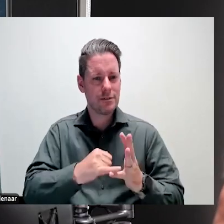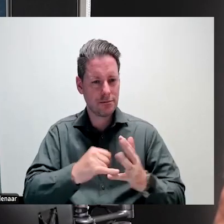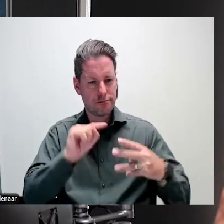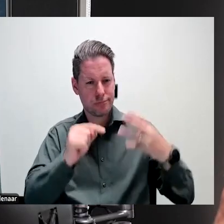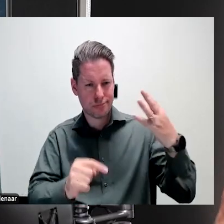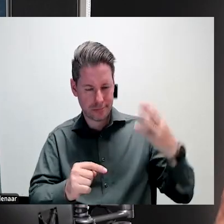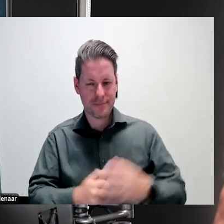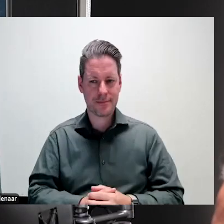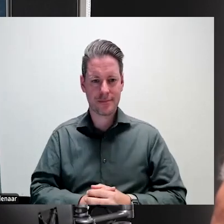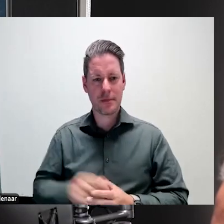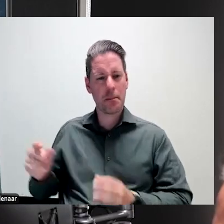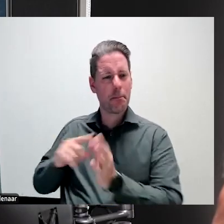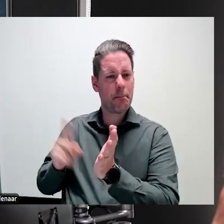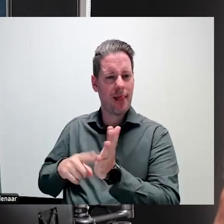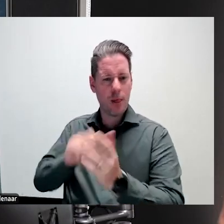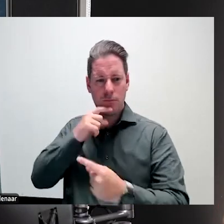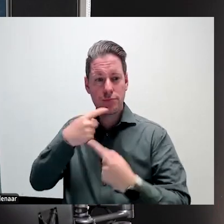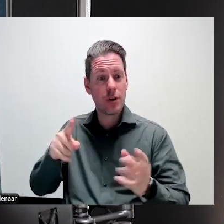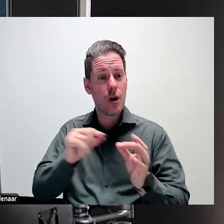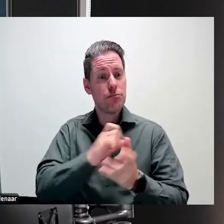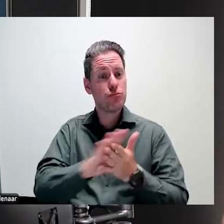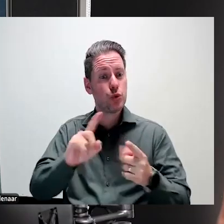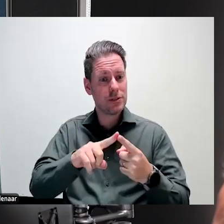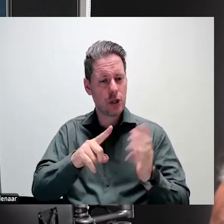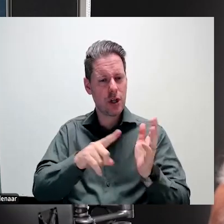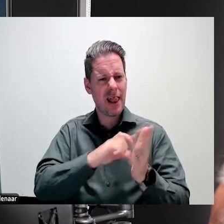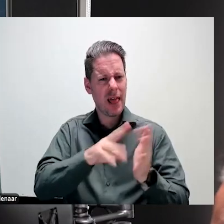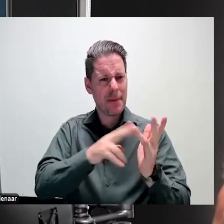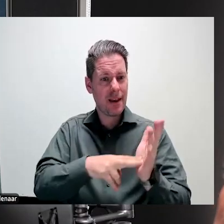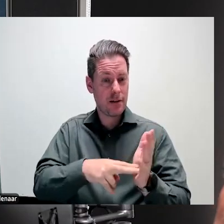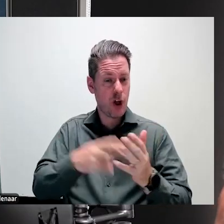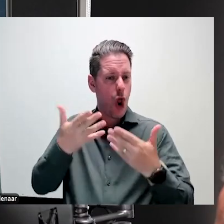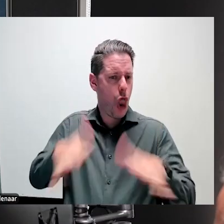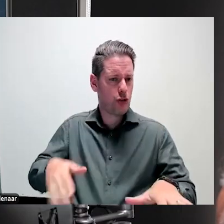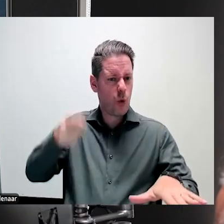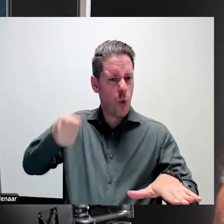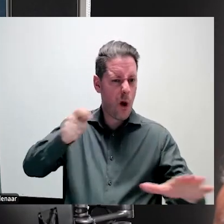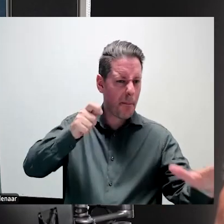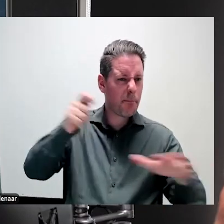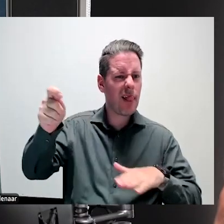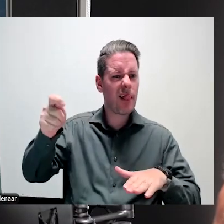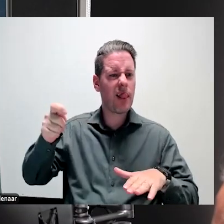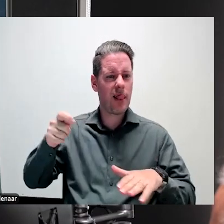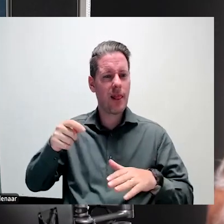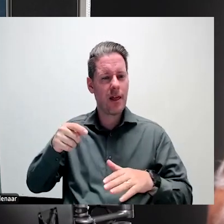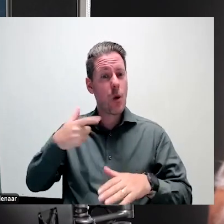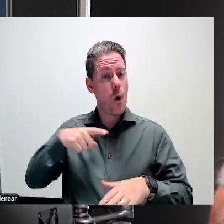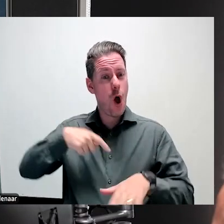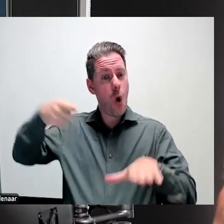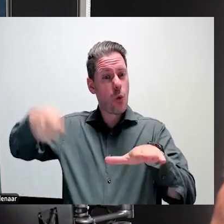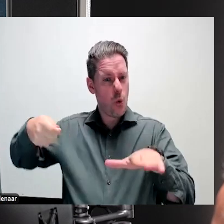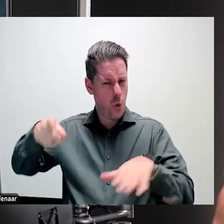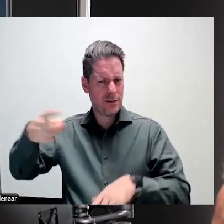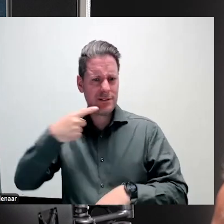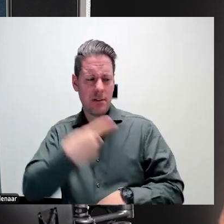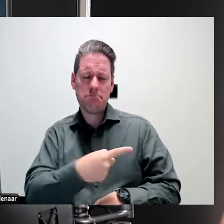Brandell joins me. Good morning. Good morning, Susan. Bruce Lerman has lost his appeal against a federal court ruling that found on the balance of probabilities